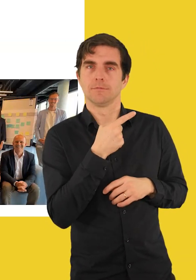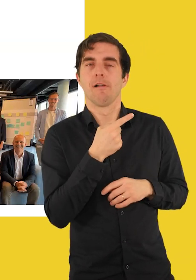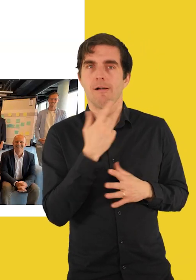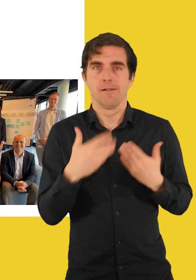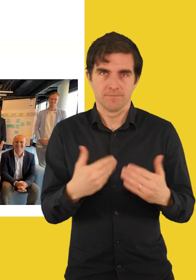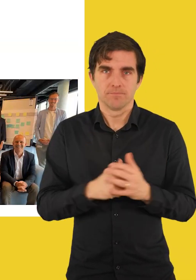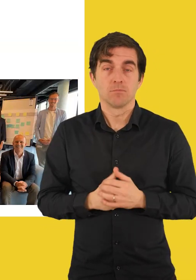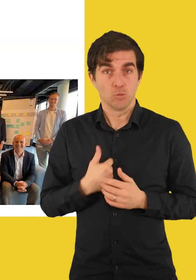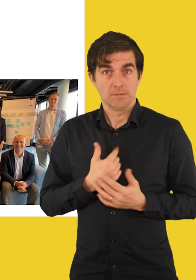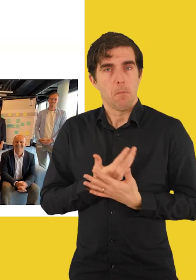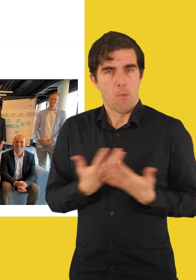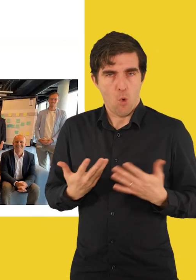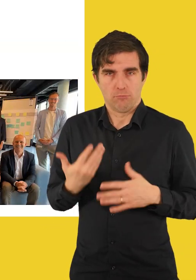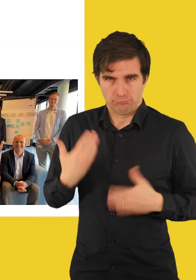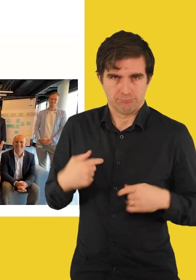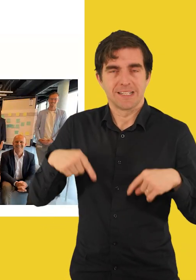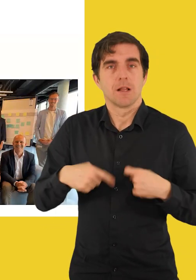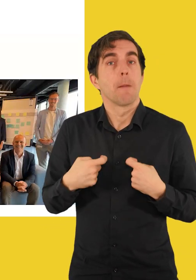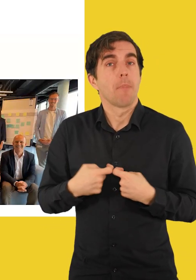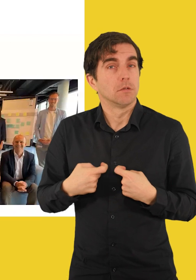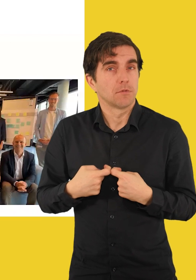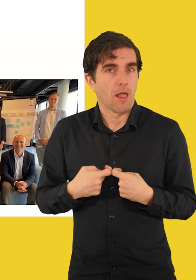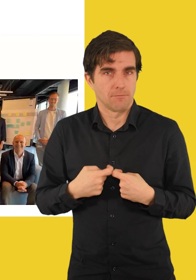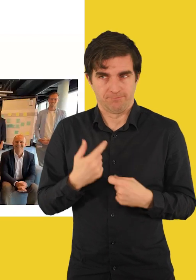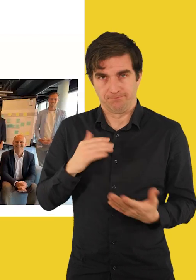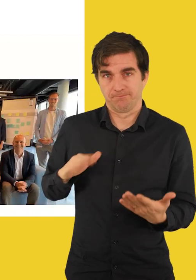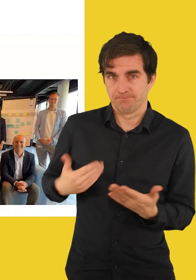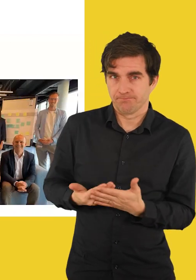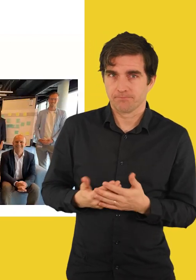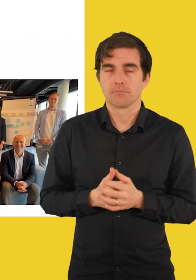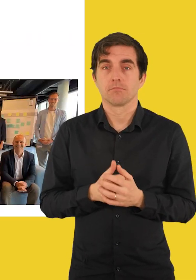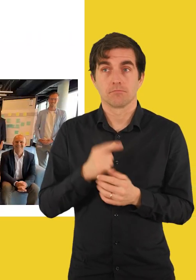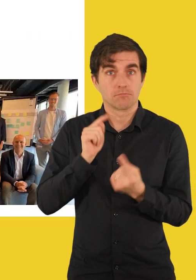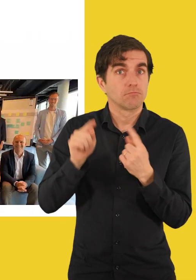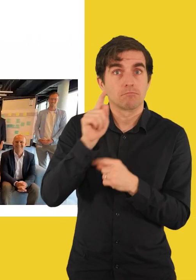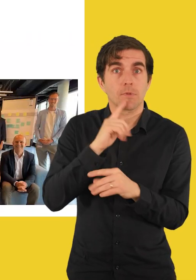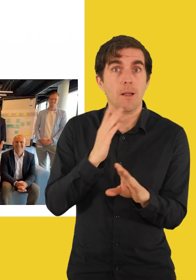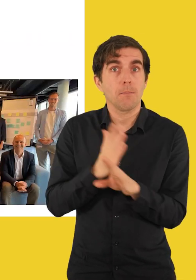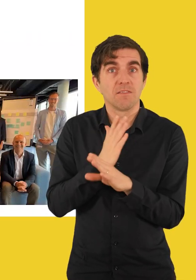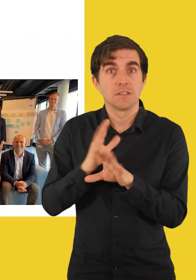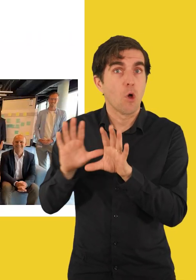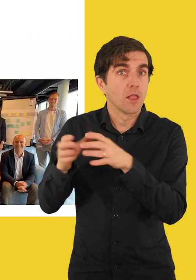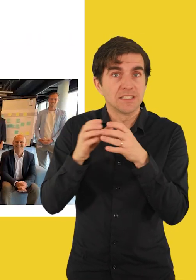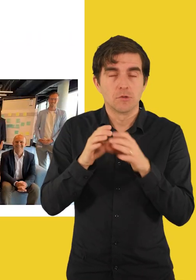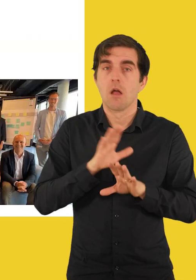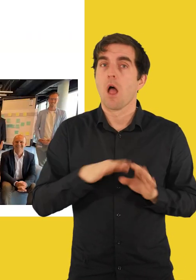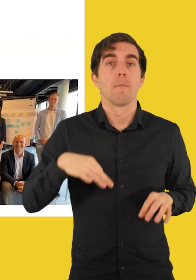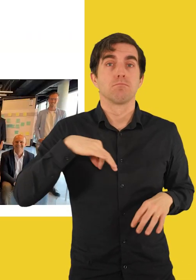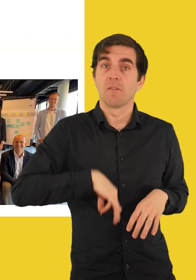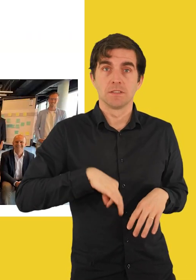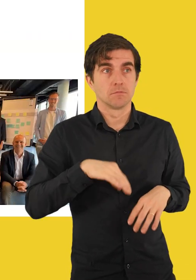donut. So that's what we are mainly doing here in Brussels with the private